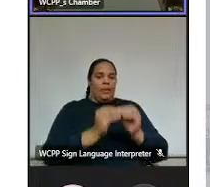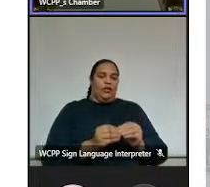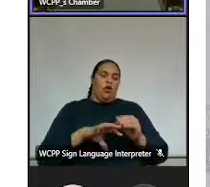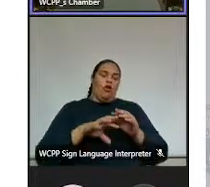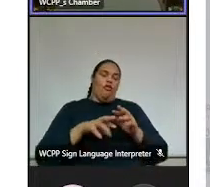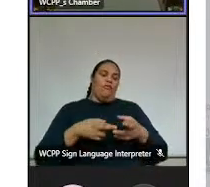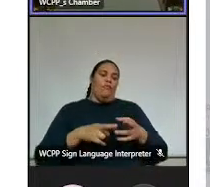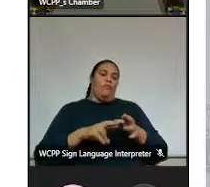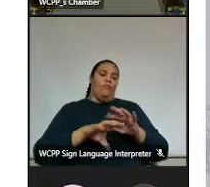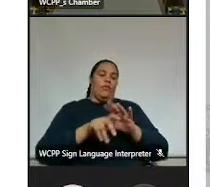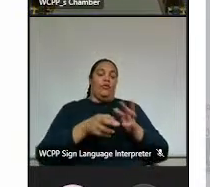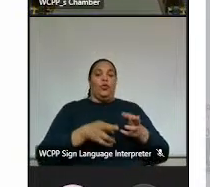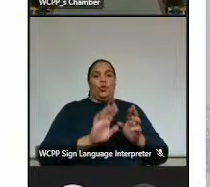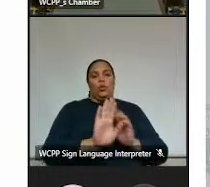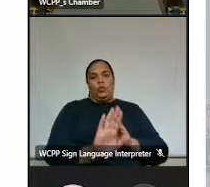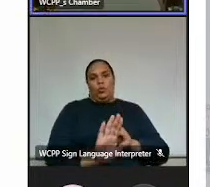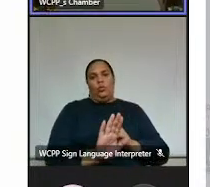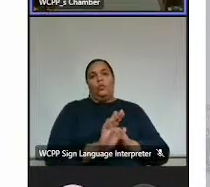provincial roads.